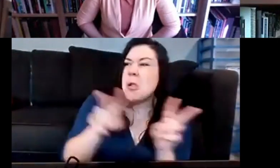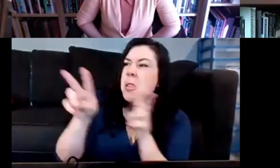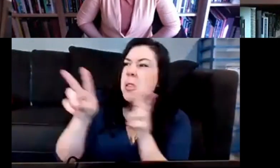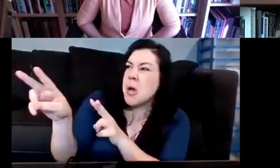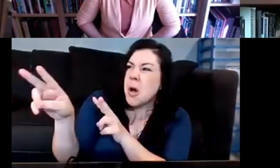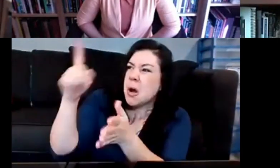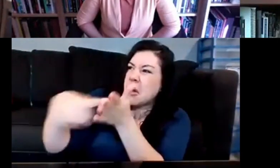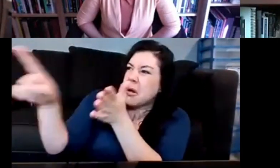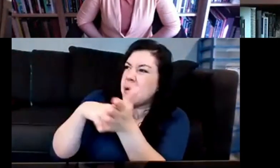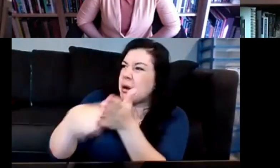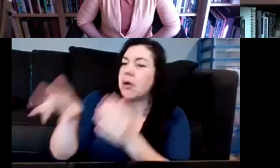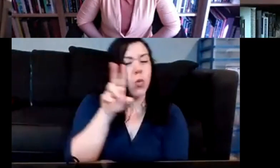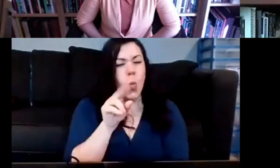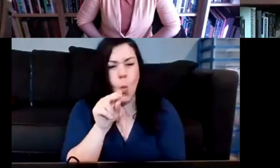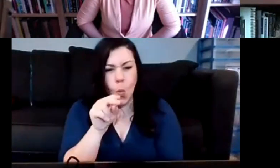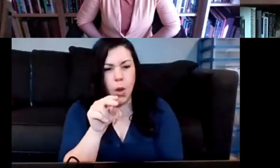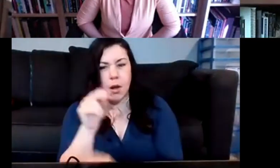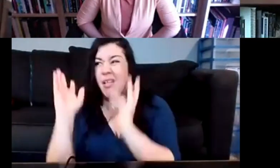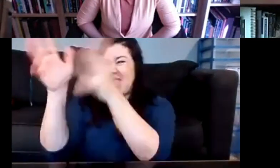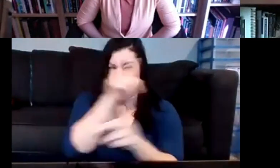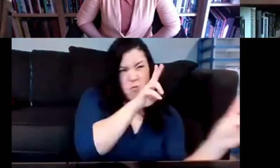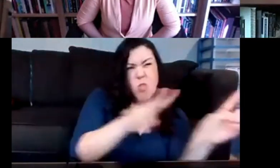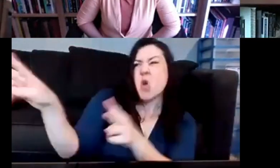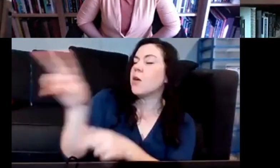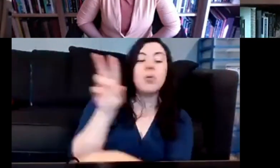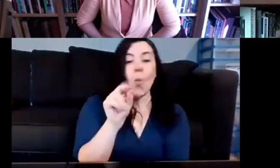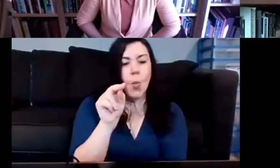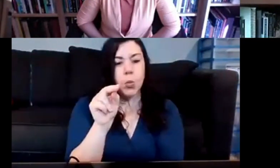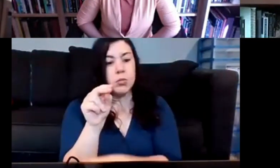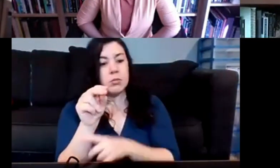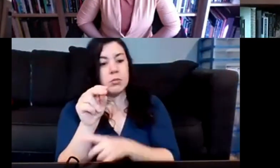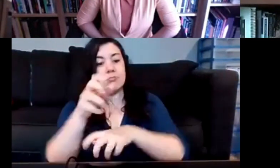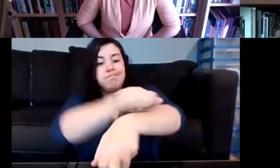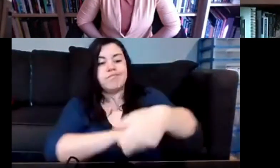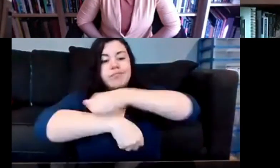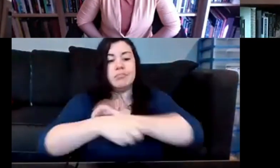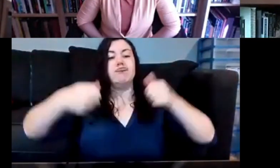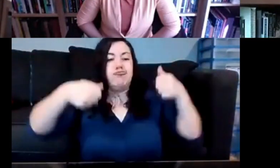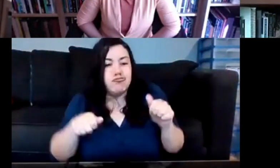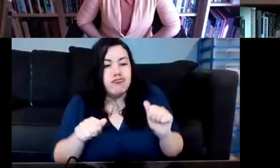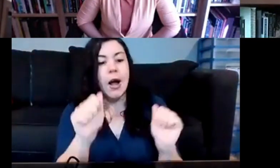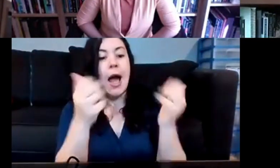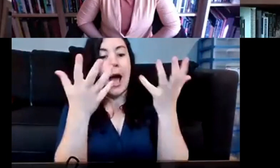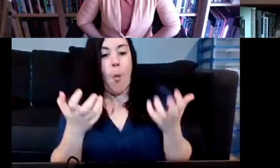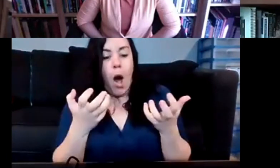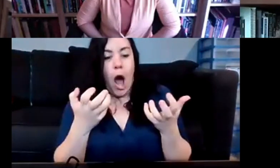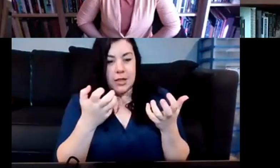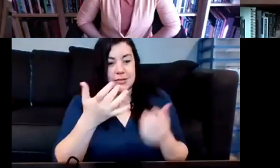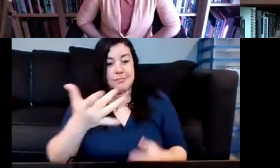you to look at. There is some attempt at a particular type of repair and care